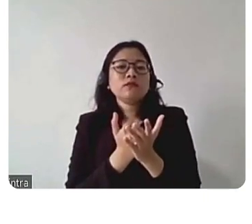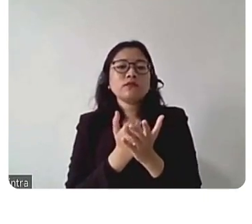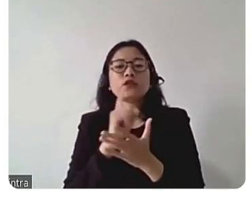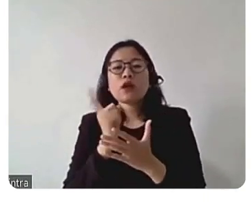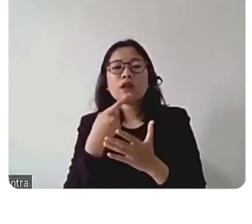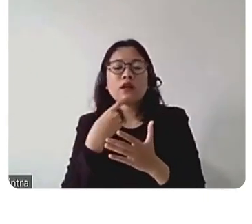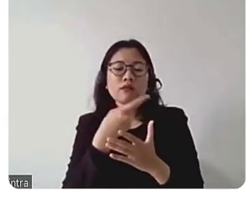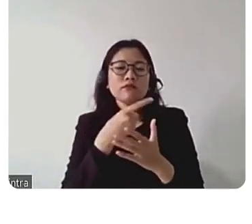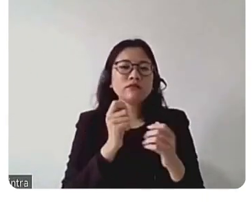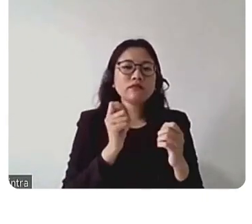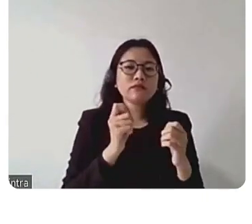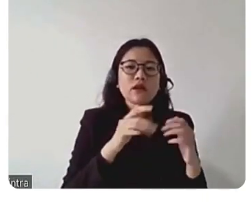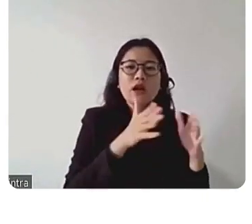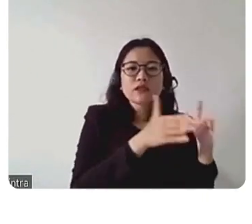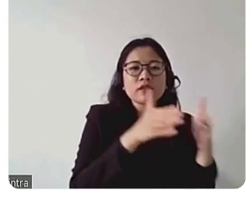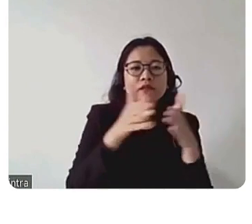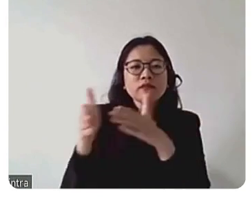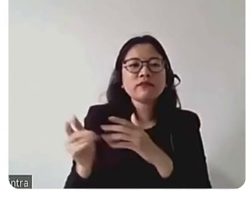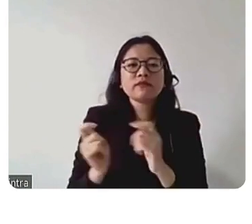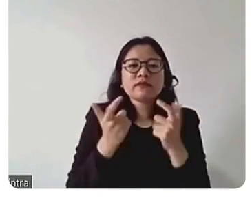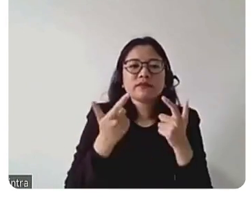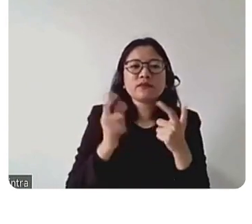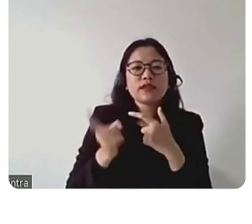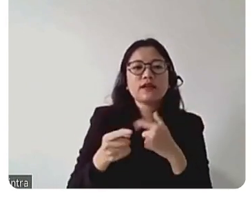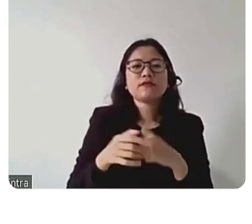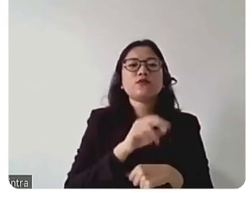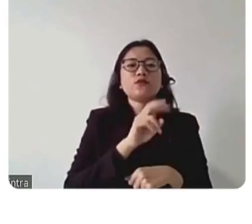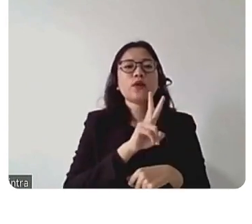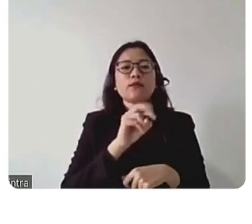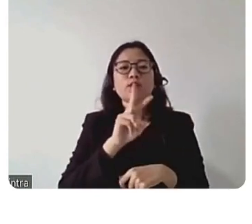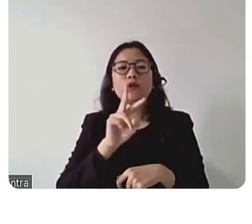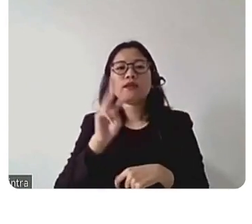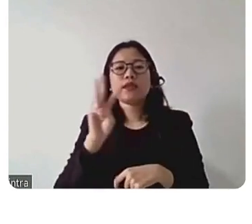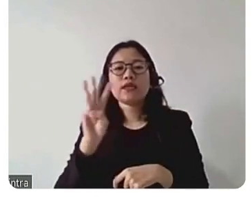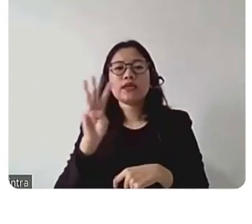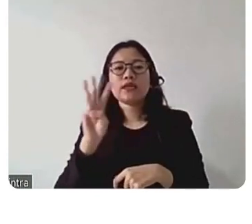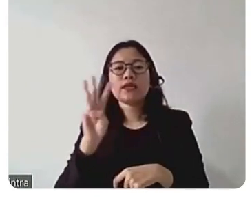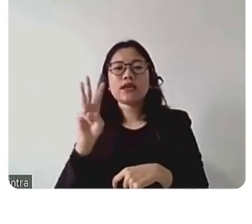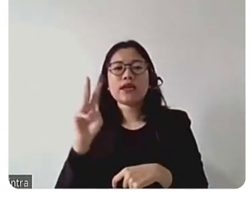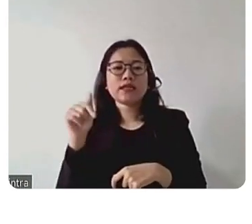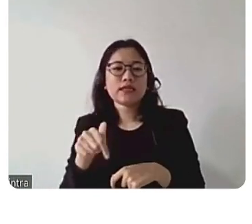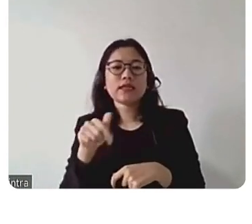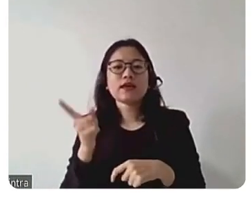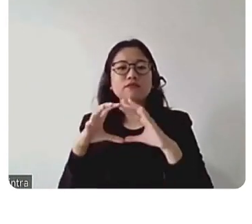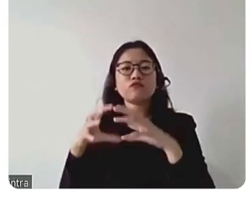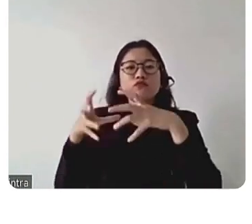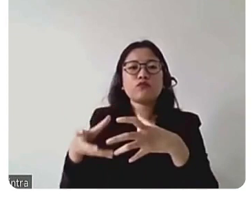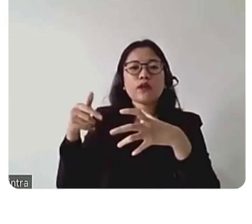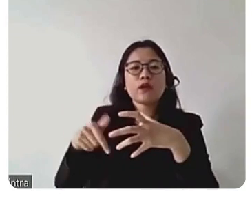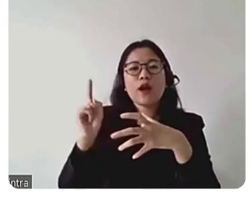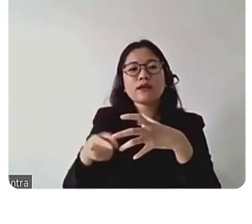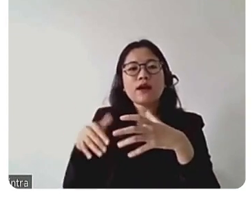lives. In the year 2023, the Earth witnessed a record-breaking rise in